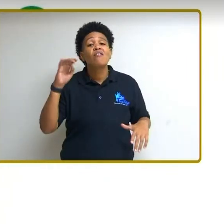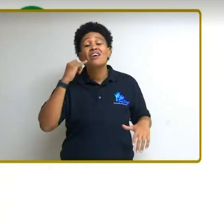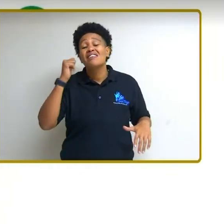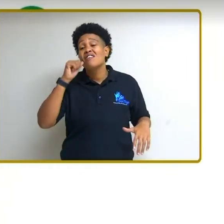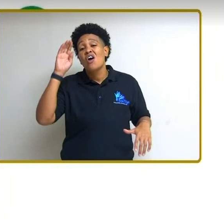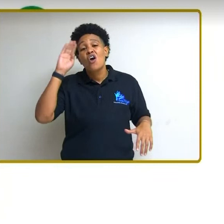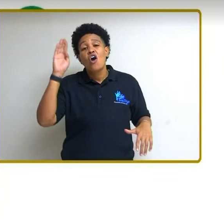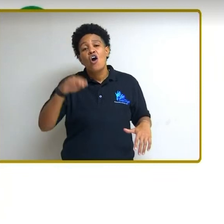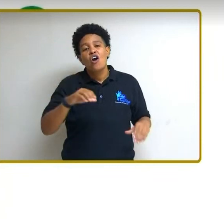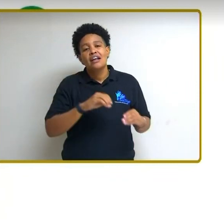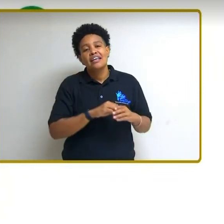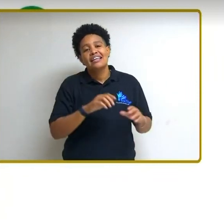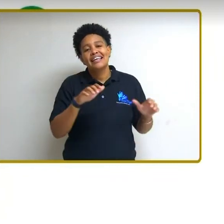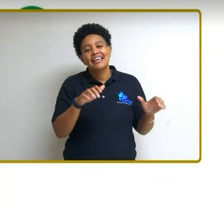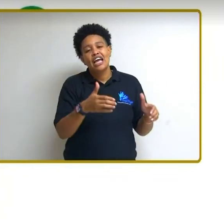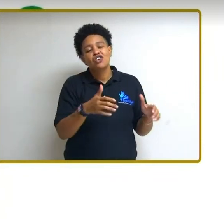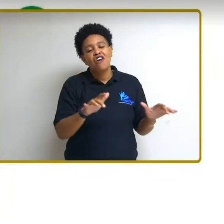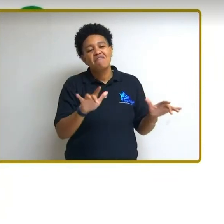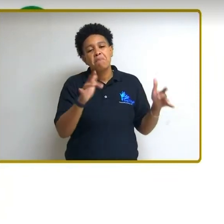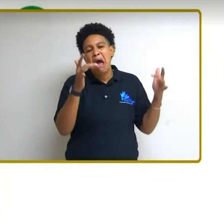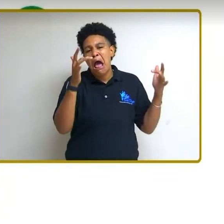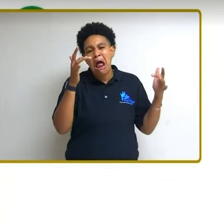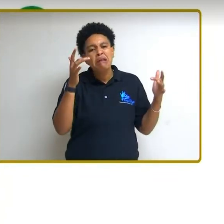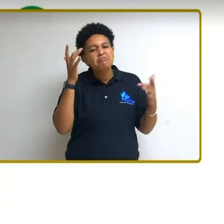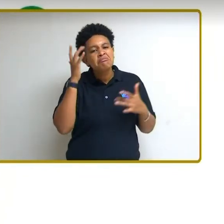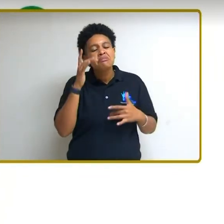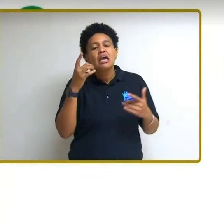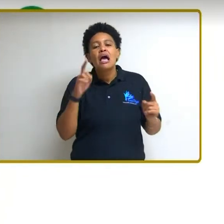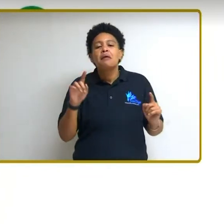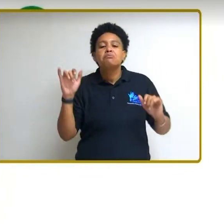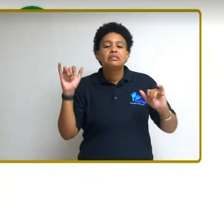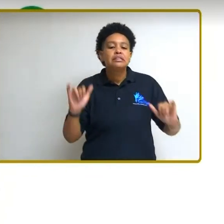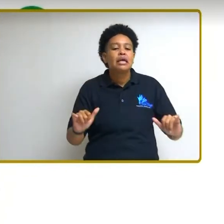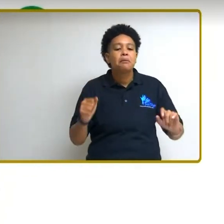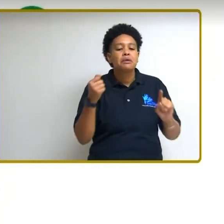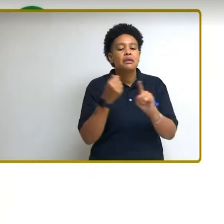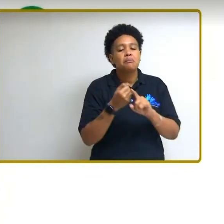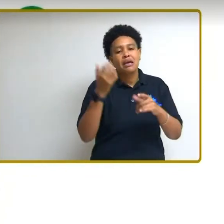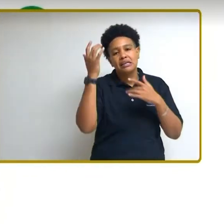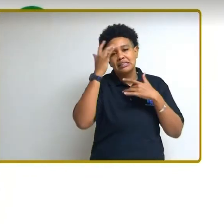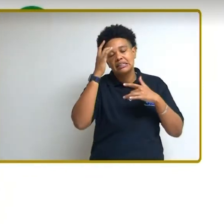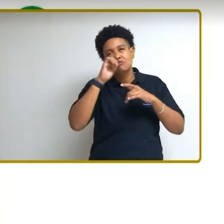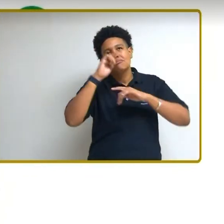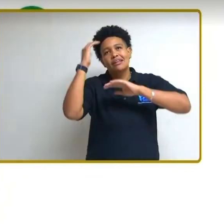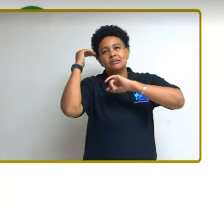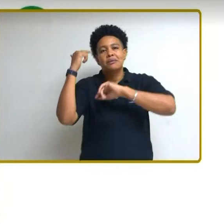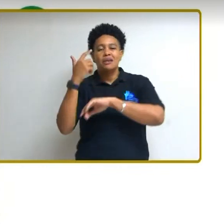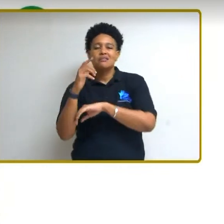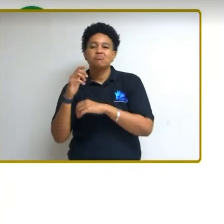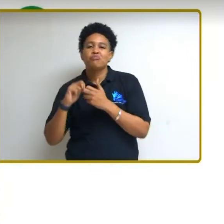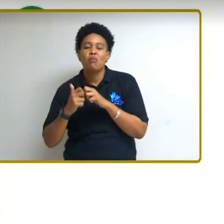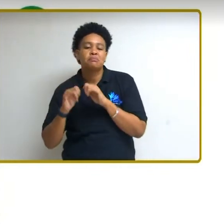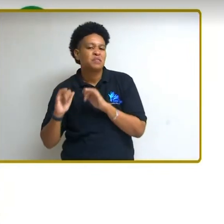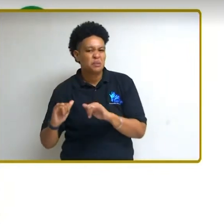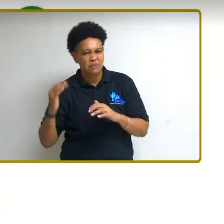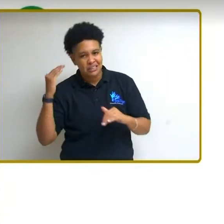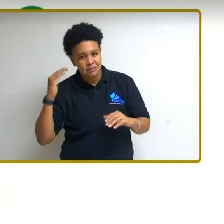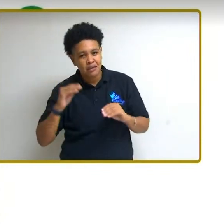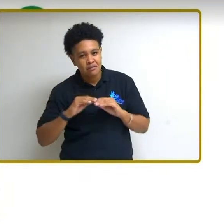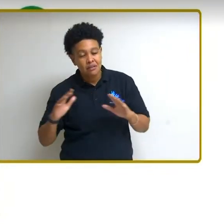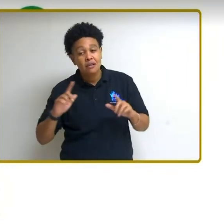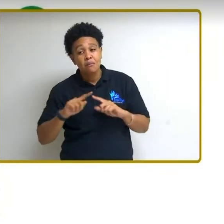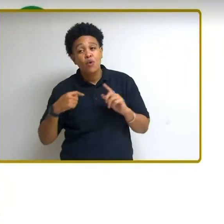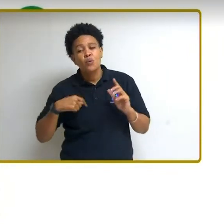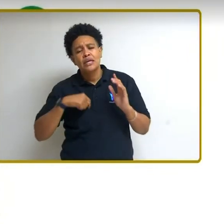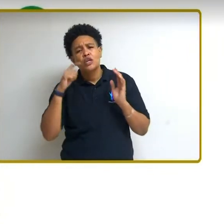all, fall into the category of mild and would be the usual side effects that are expected. However, we have noted